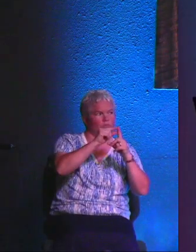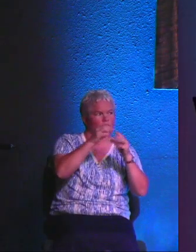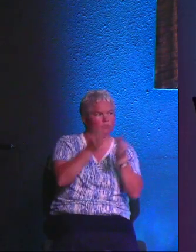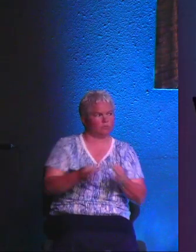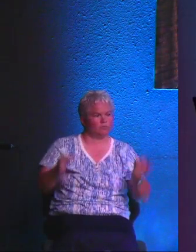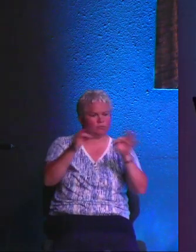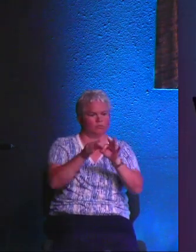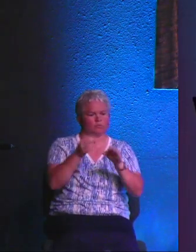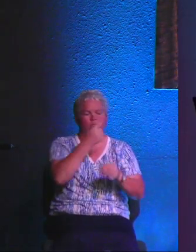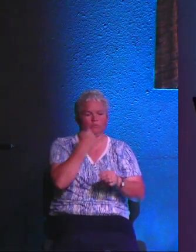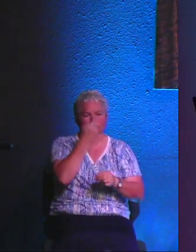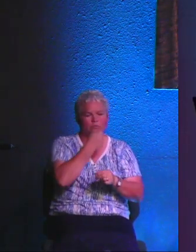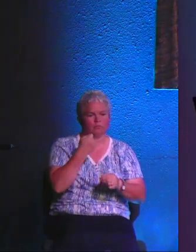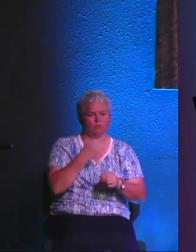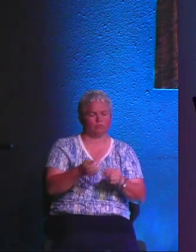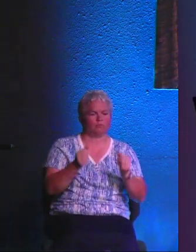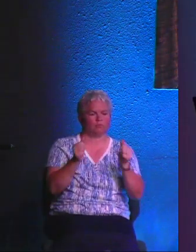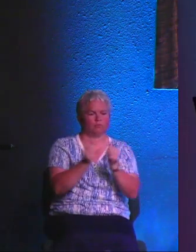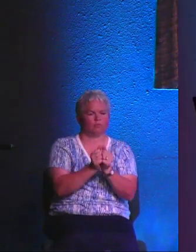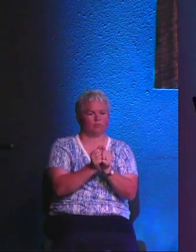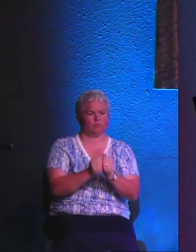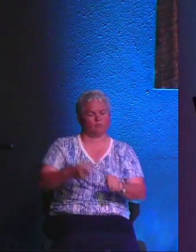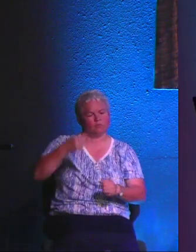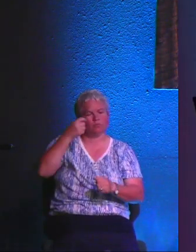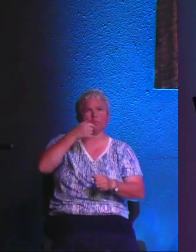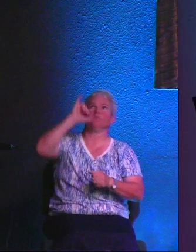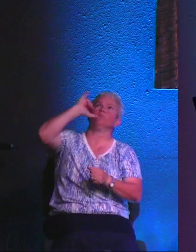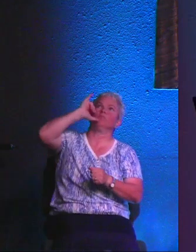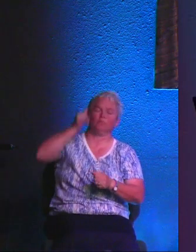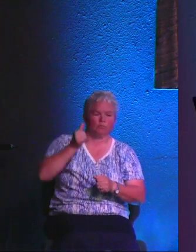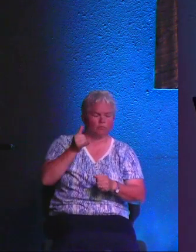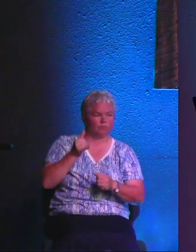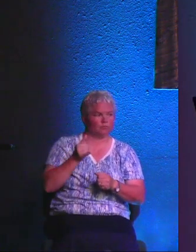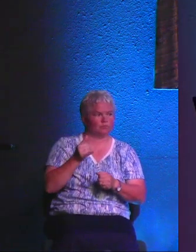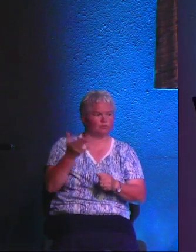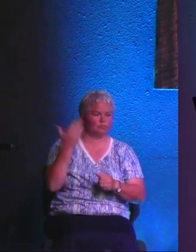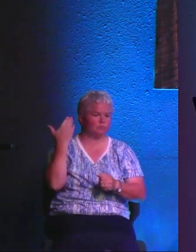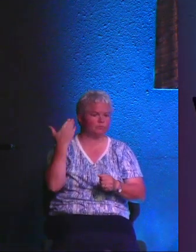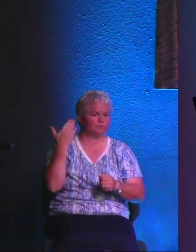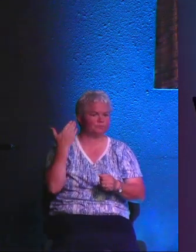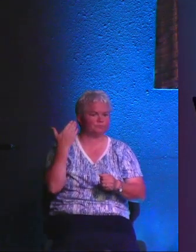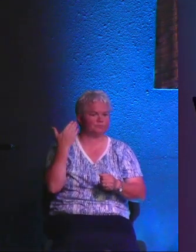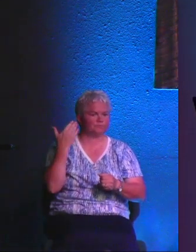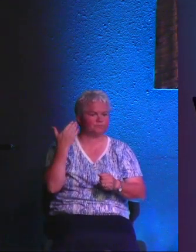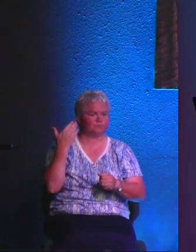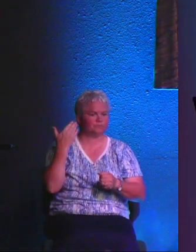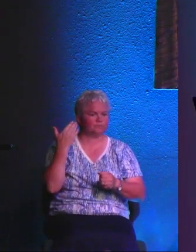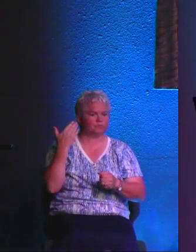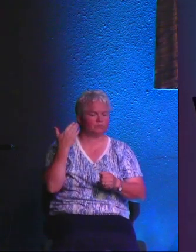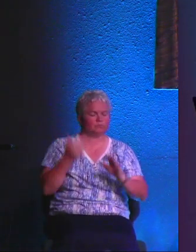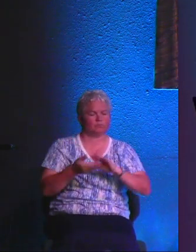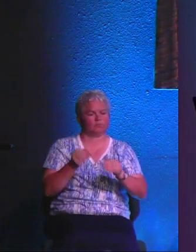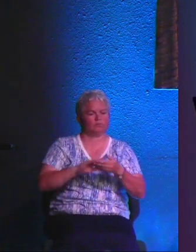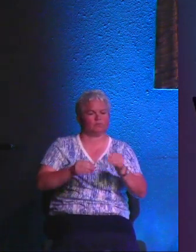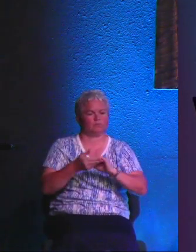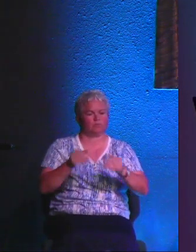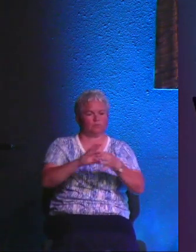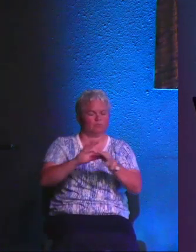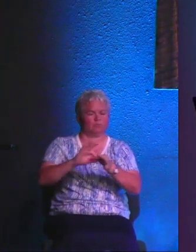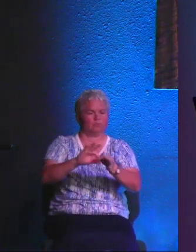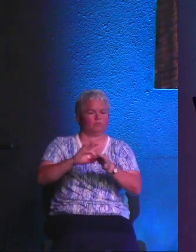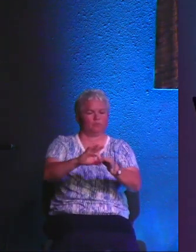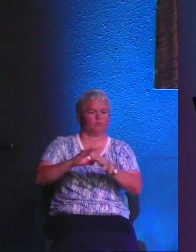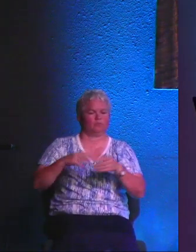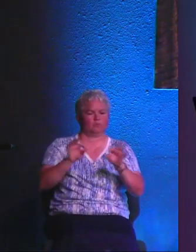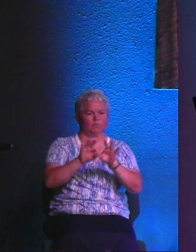most importantly, who I am without alcohol. My past does not define me. I am restoring the